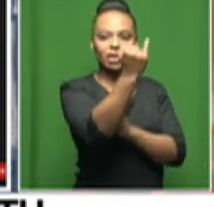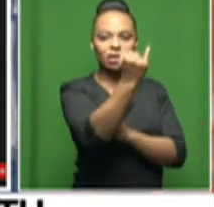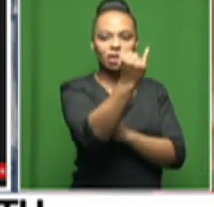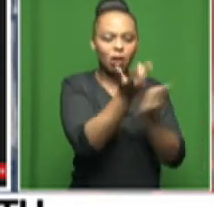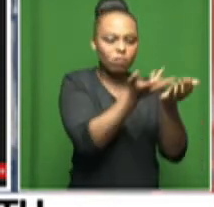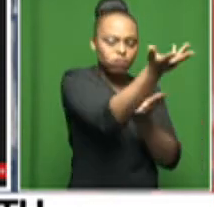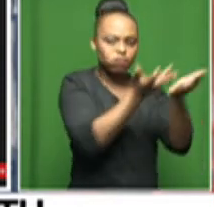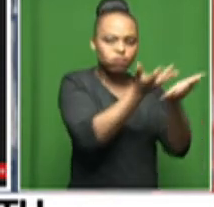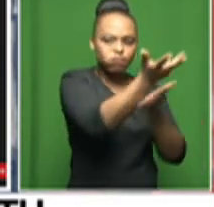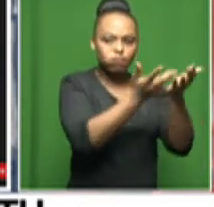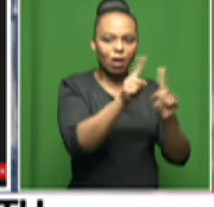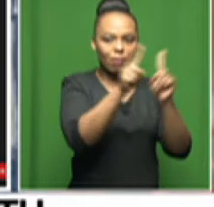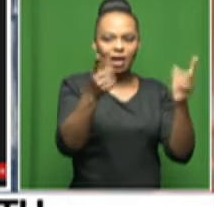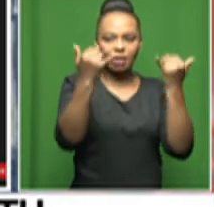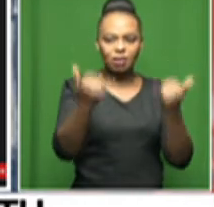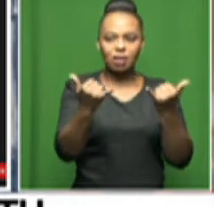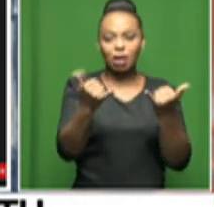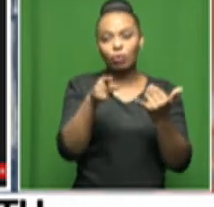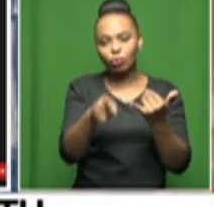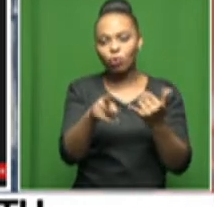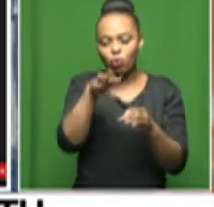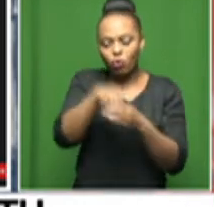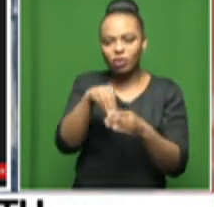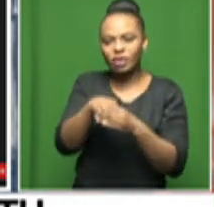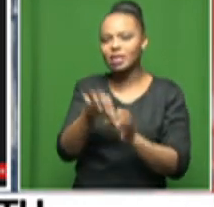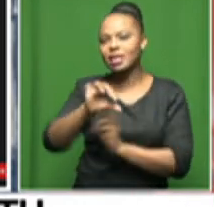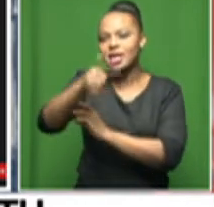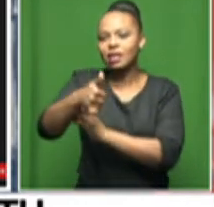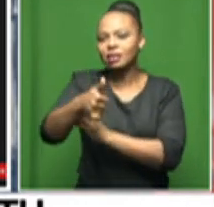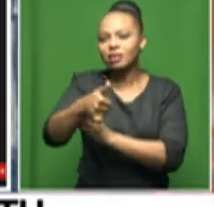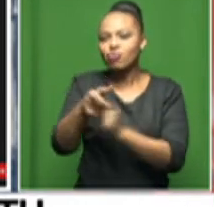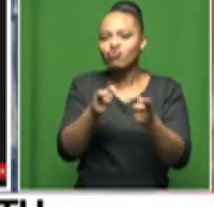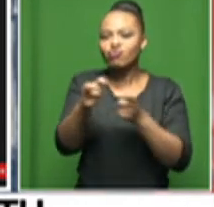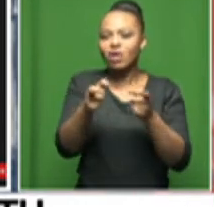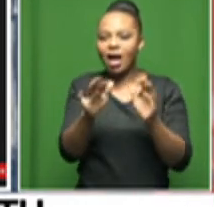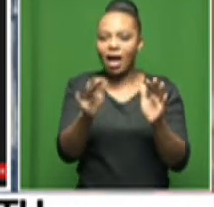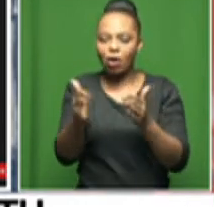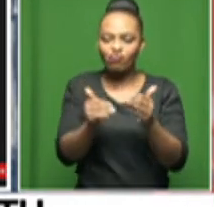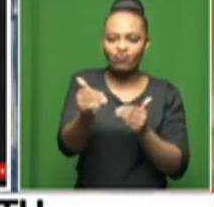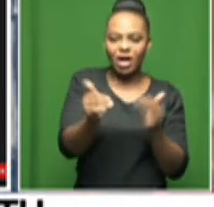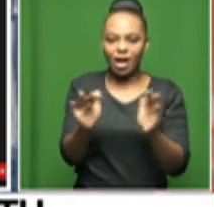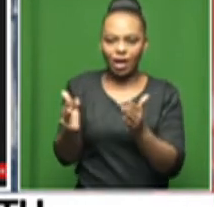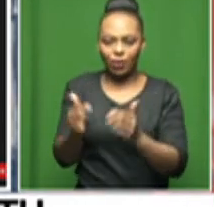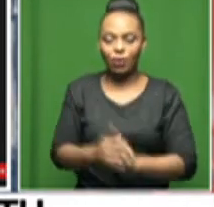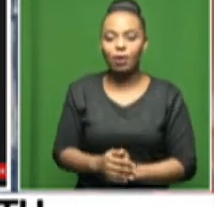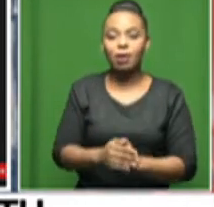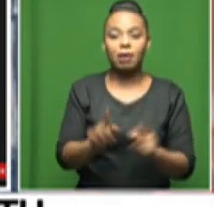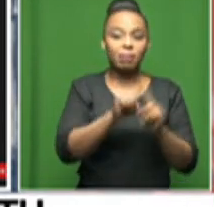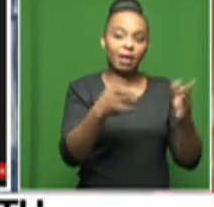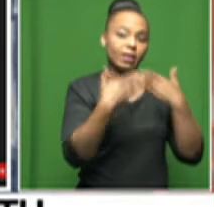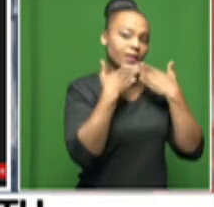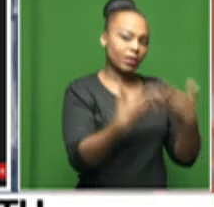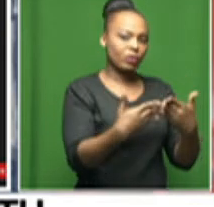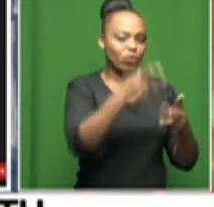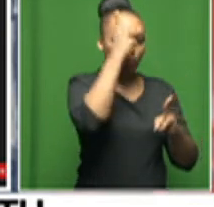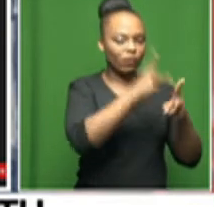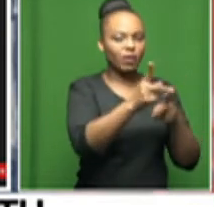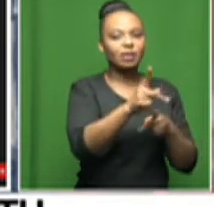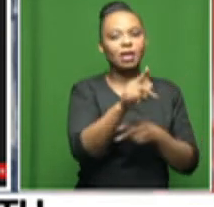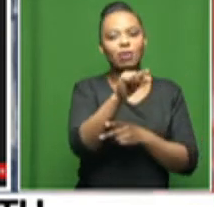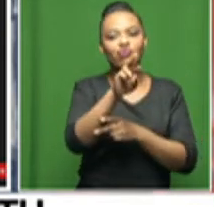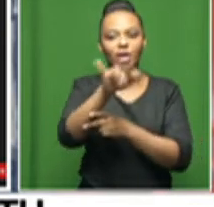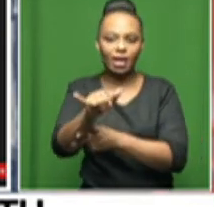now it's going to be dealt with in the context of what the next steps are going to have to be. But thank you very much for that. We're going to ask Professor Glenda Gray